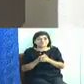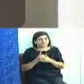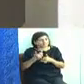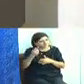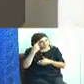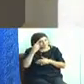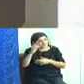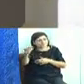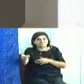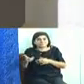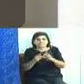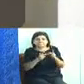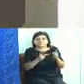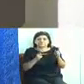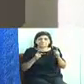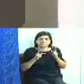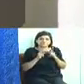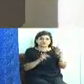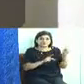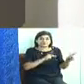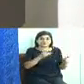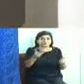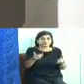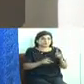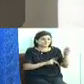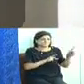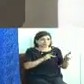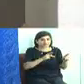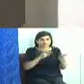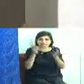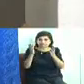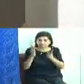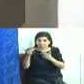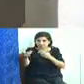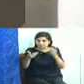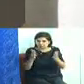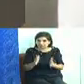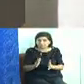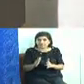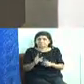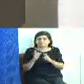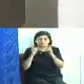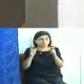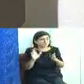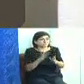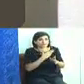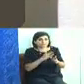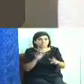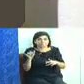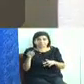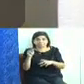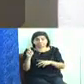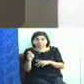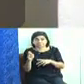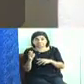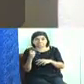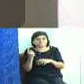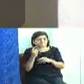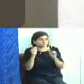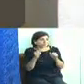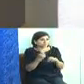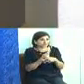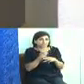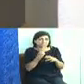welcoming place. Right. People who welcome people as ushers and greeters, and you have the gift of music. I'm sure Jane can always use